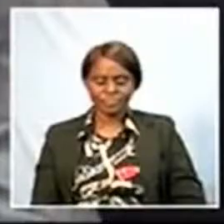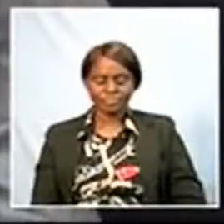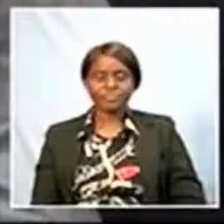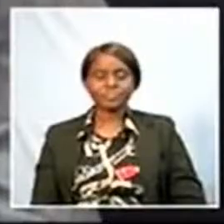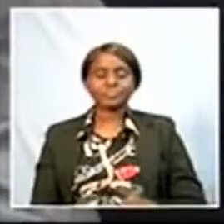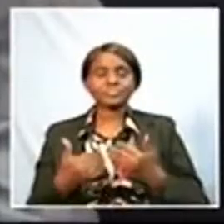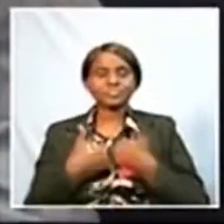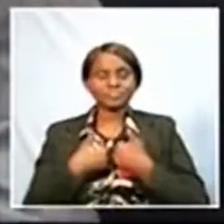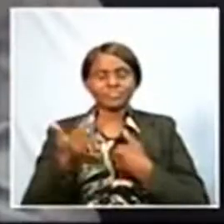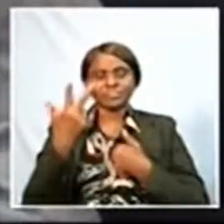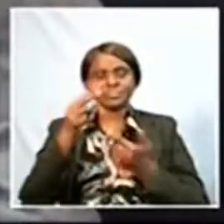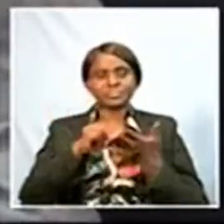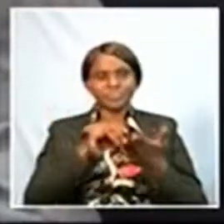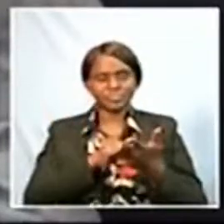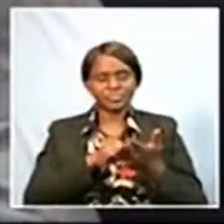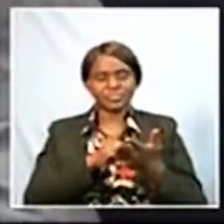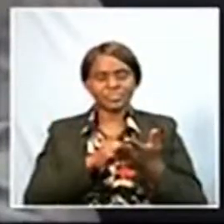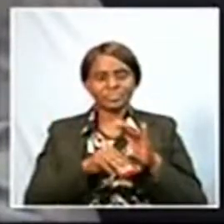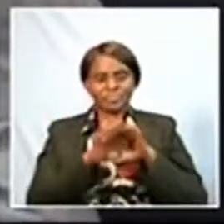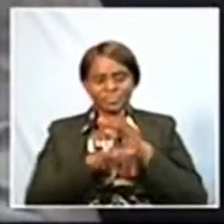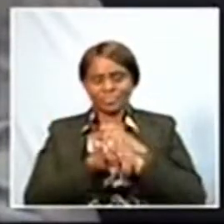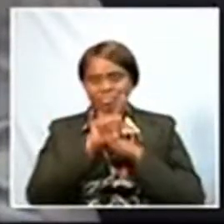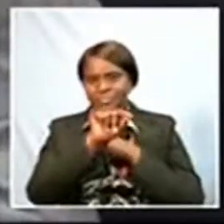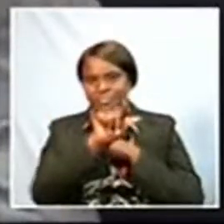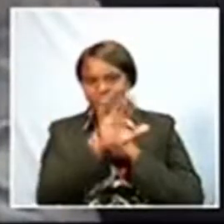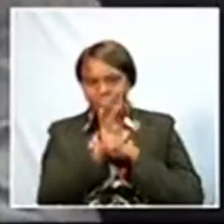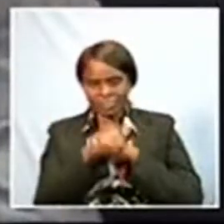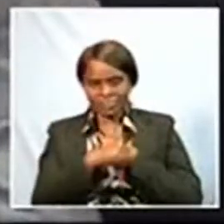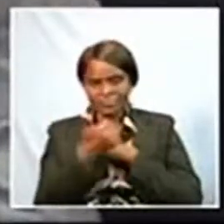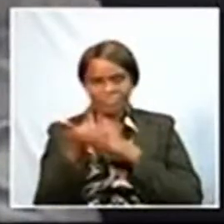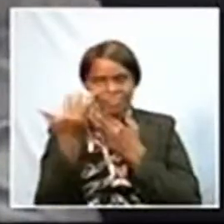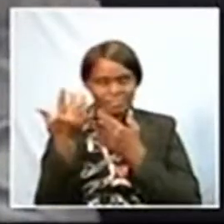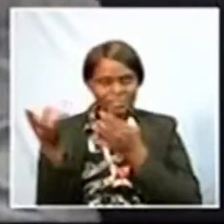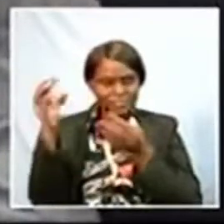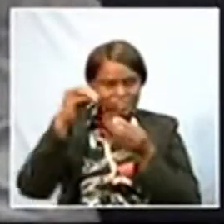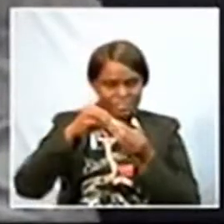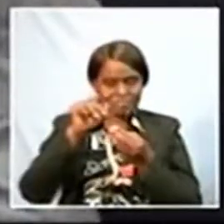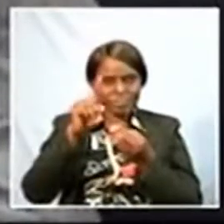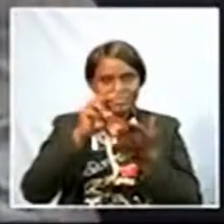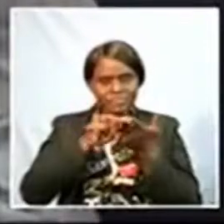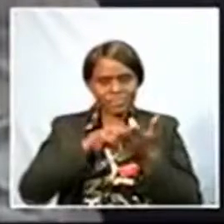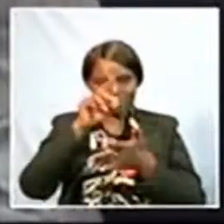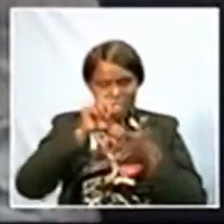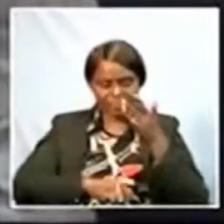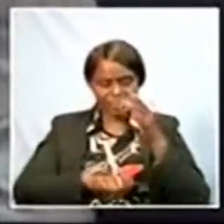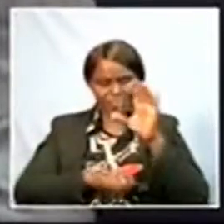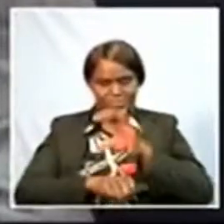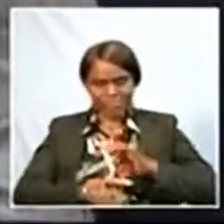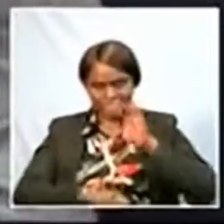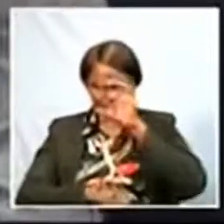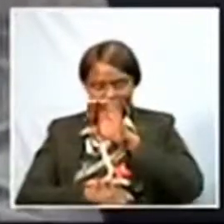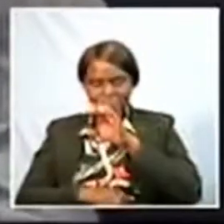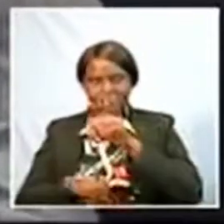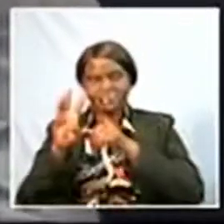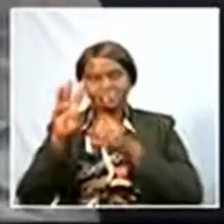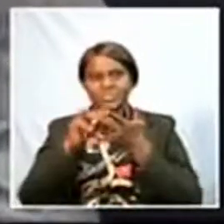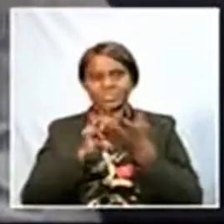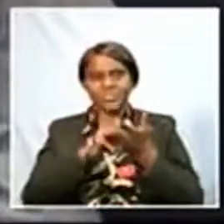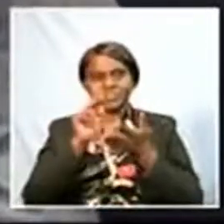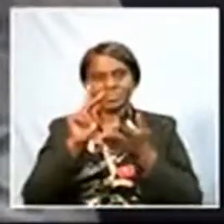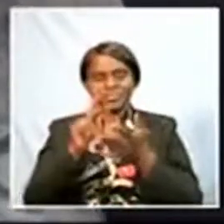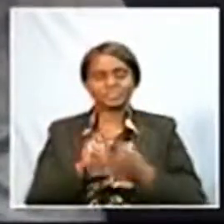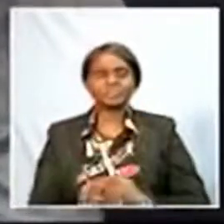We have 3 million. So under 2025, we expect another 1 million to be deducted to make the 4 million kwacha.